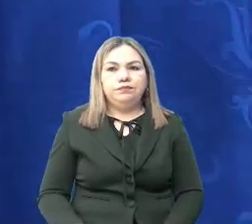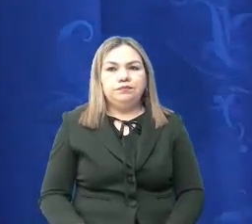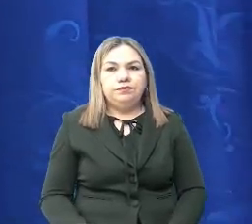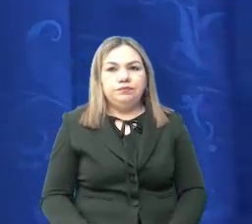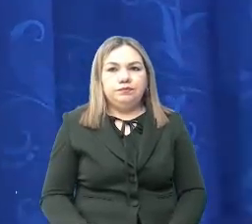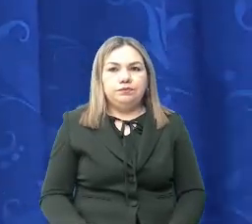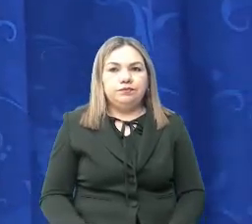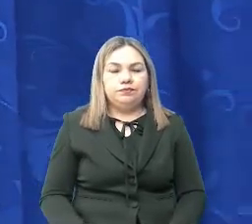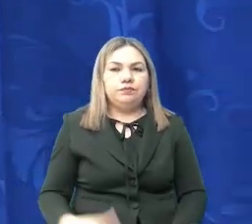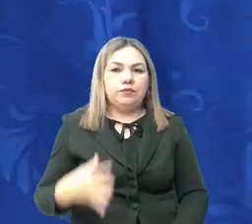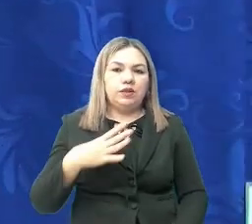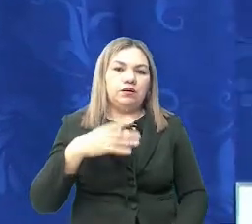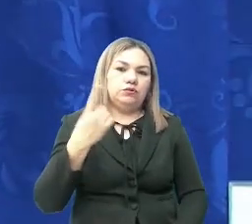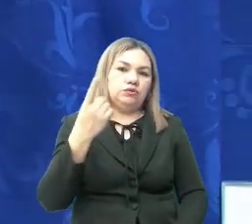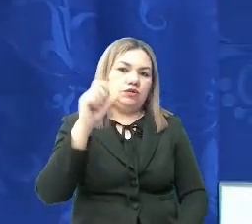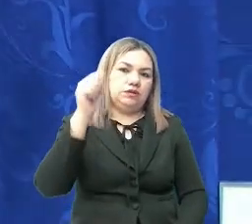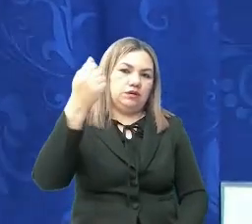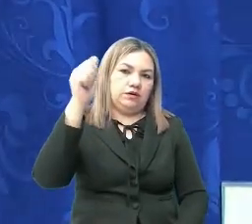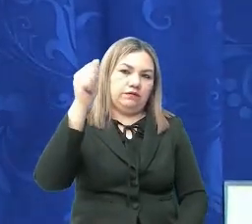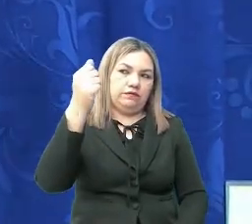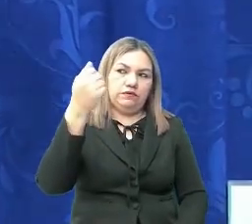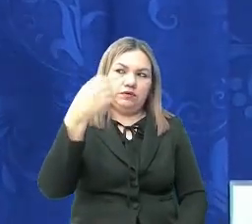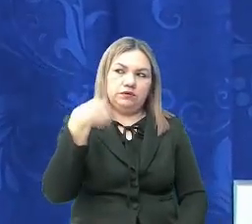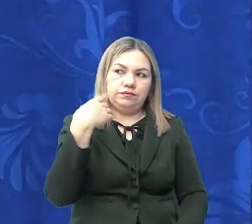They ripped the clothing.